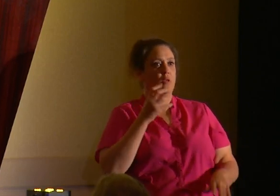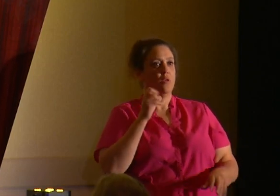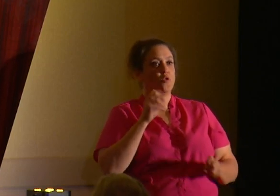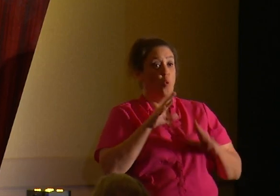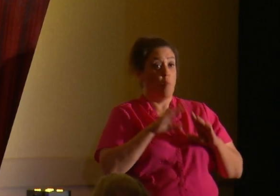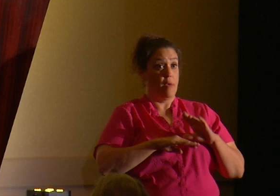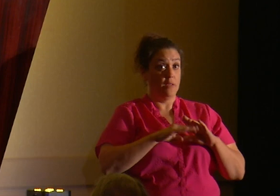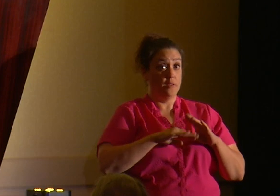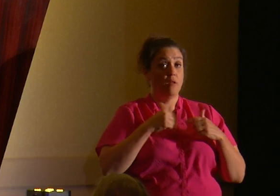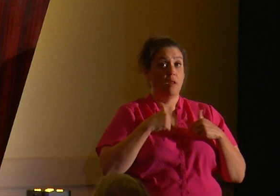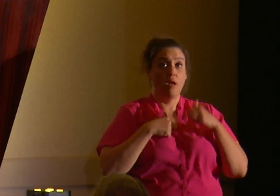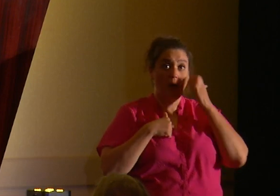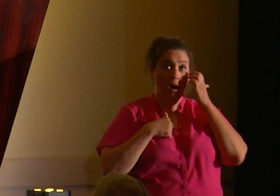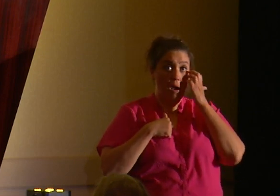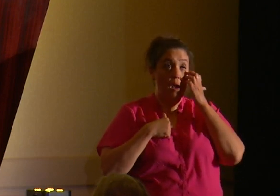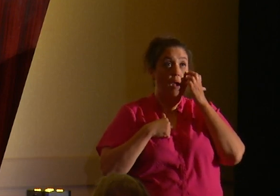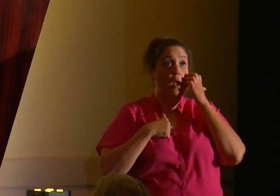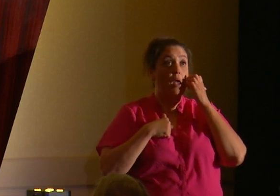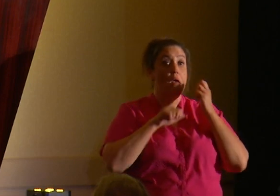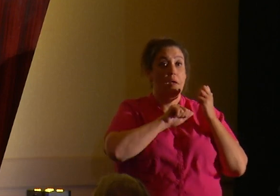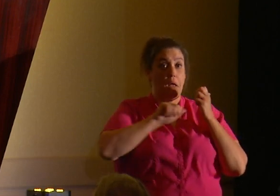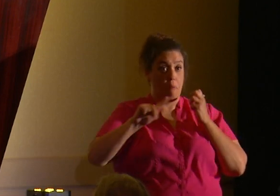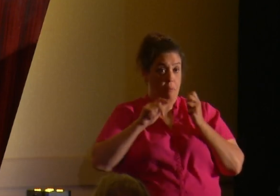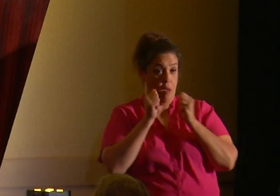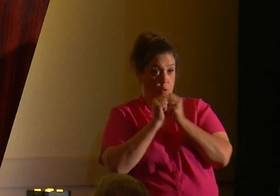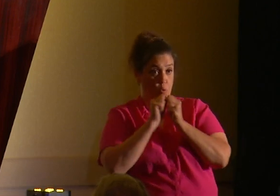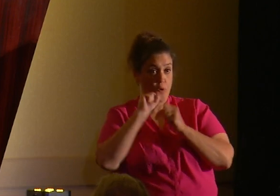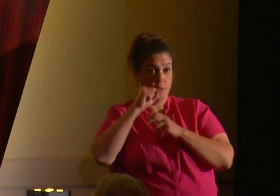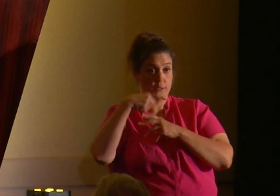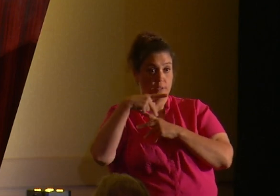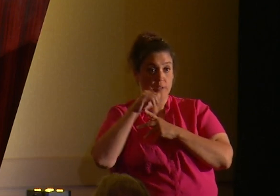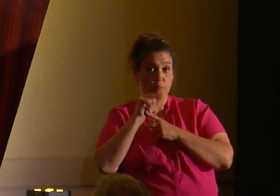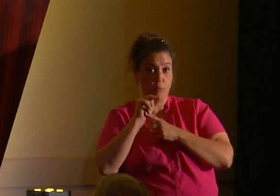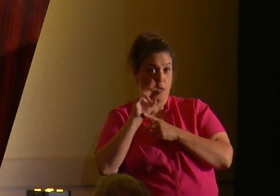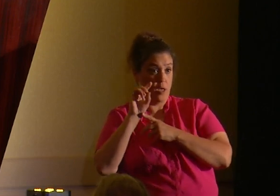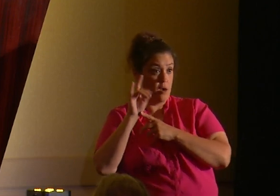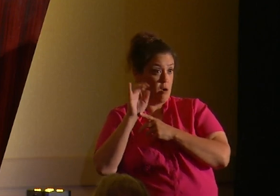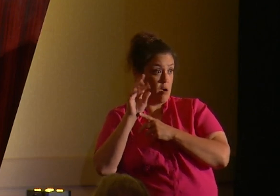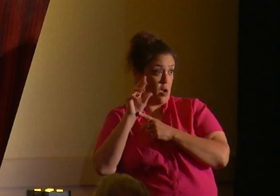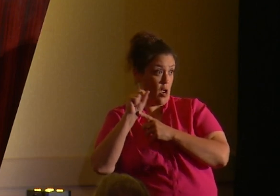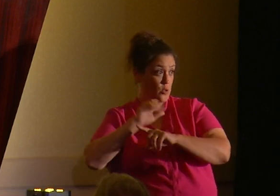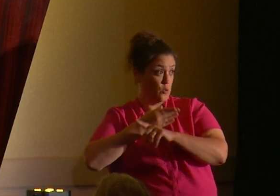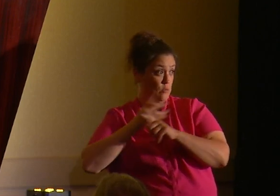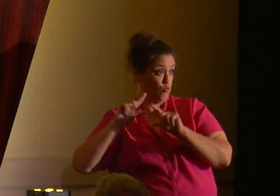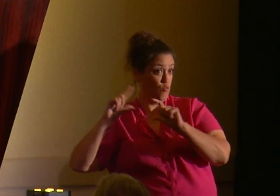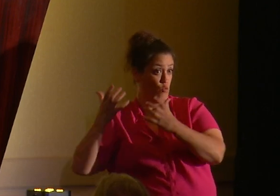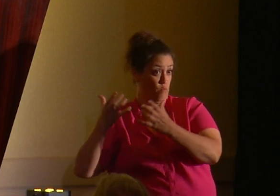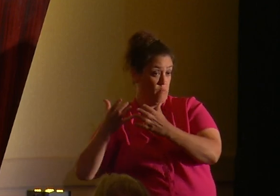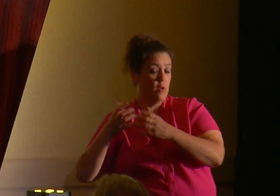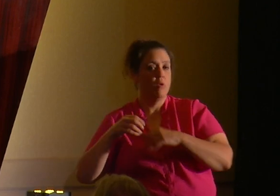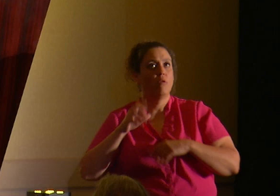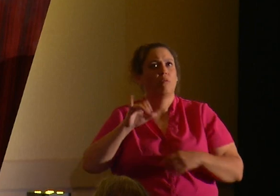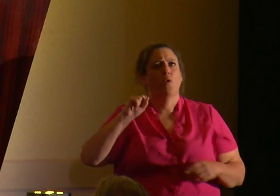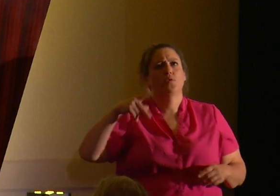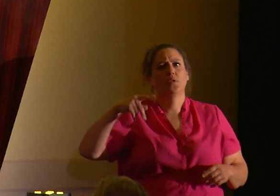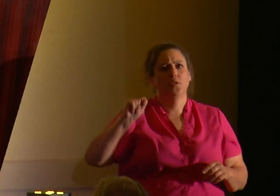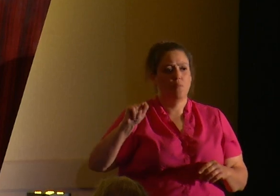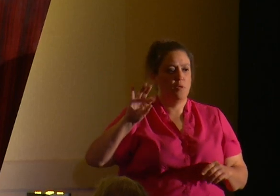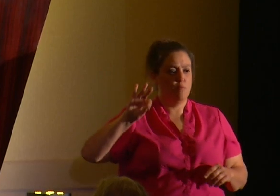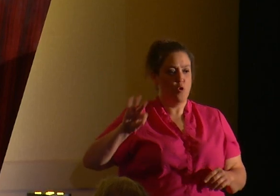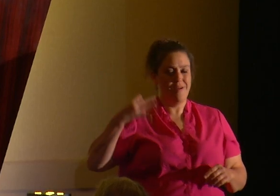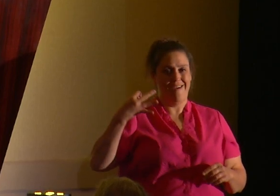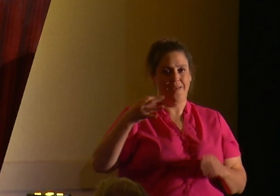was I got back with the Spin Doctors and everything was, and this was September 9th,